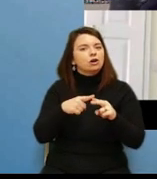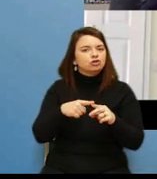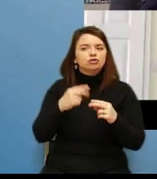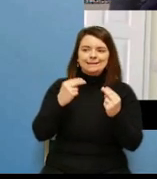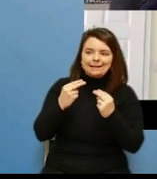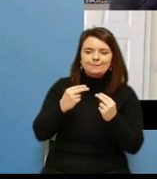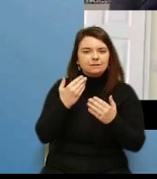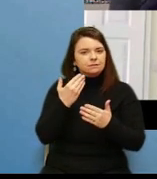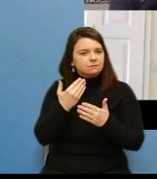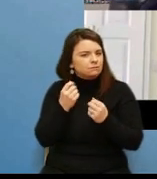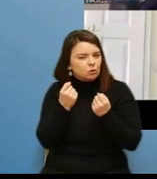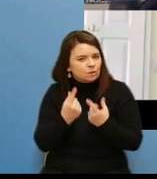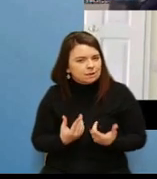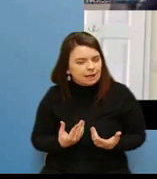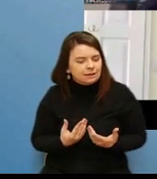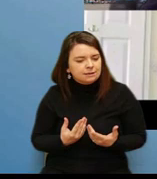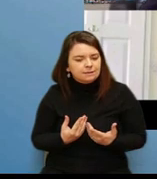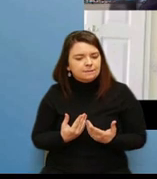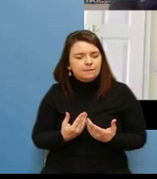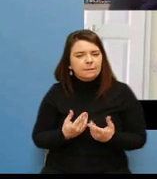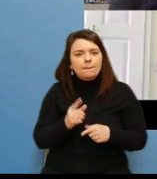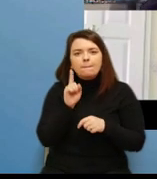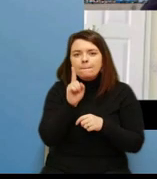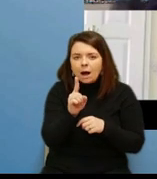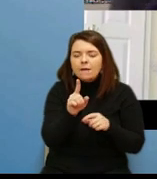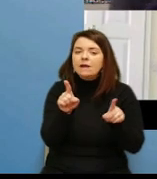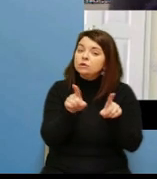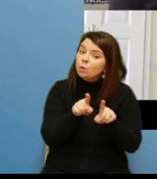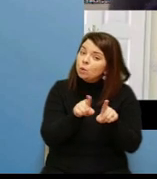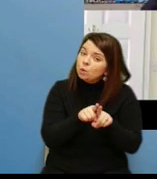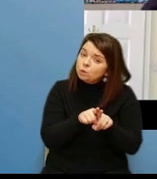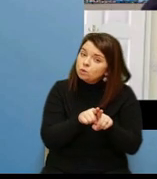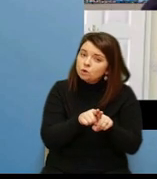triage is and why they can't just get through directly. That's not new.